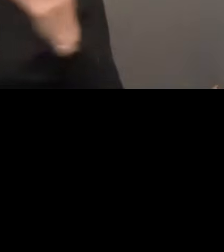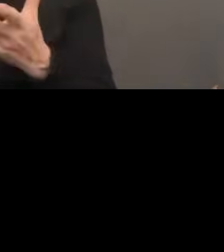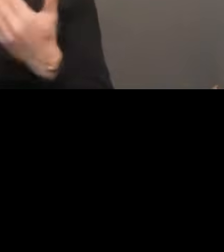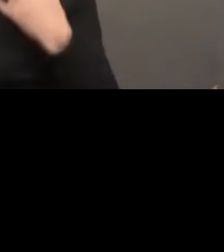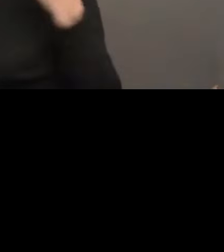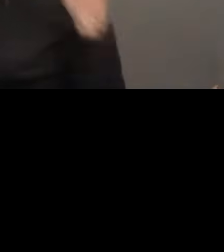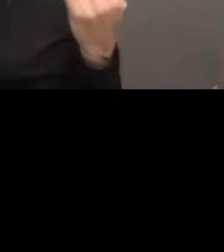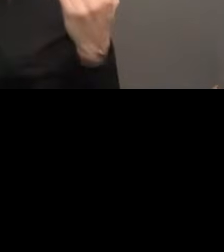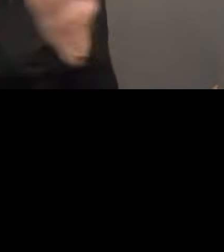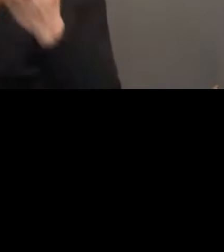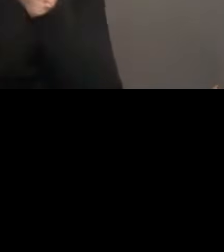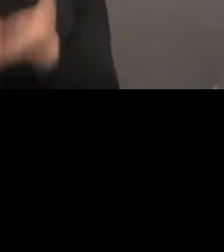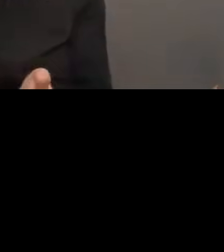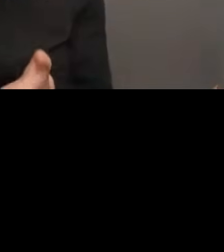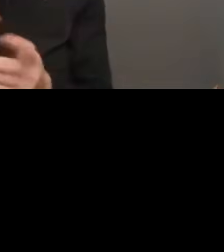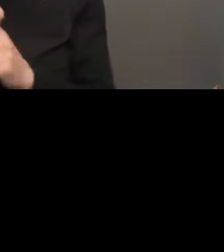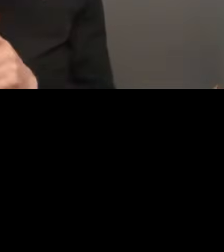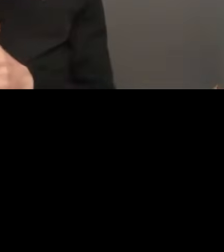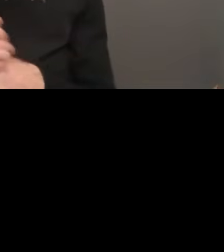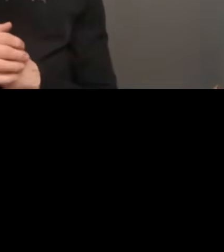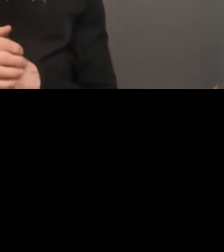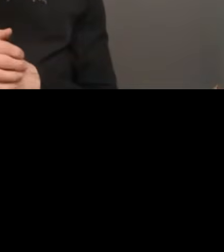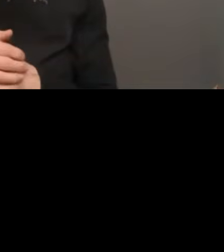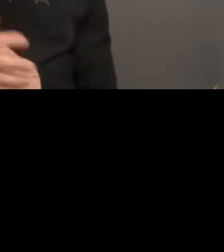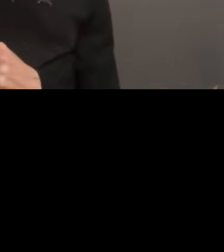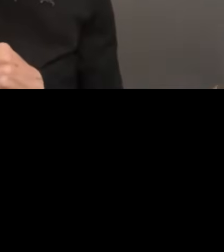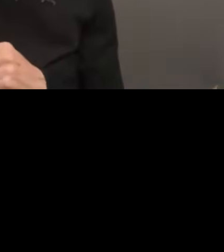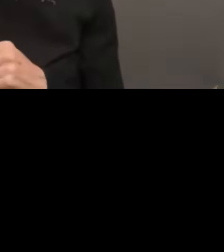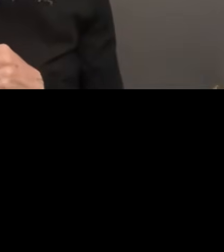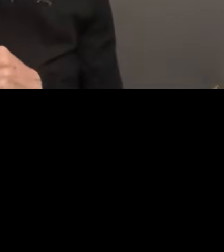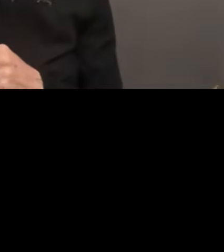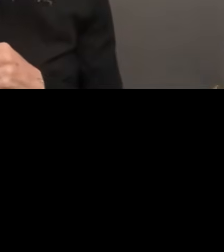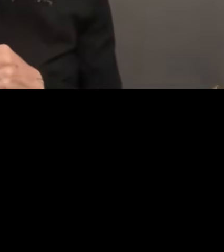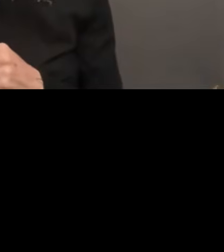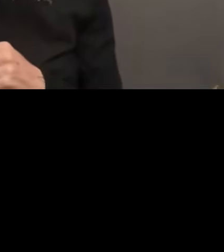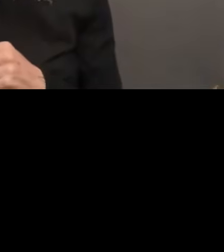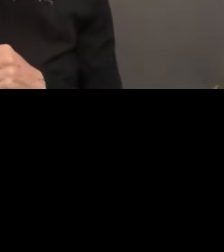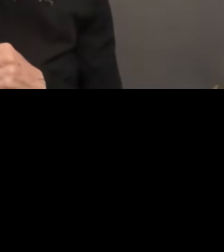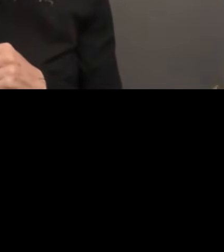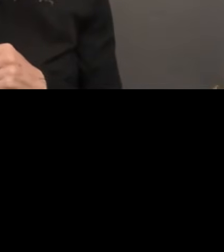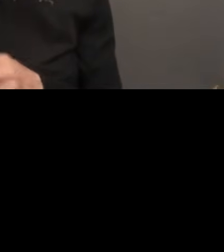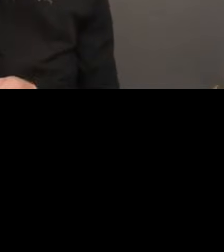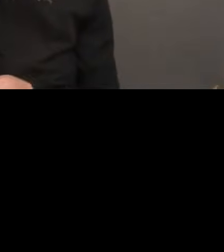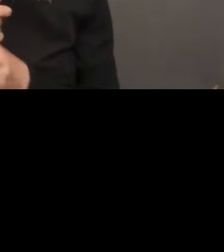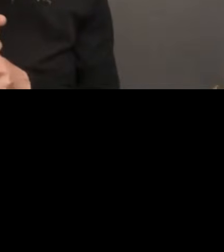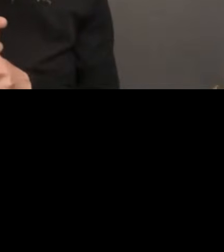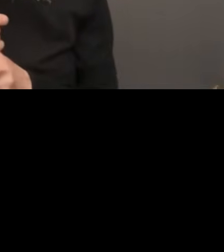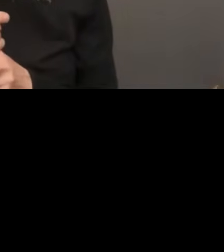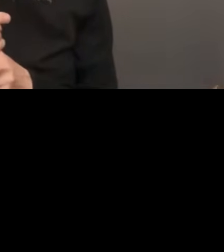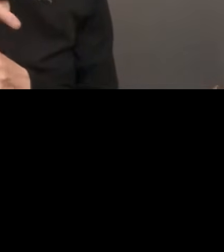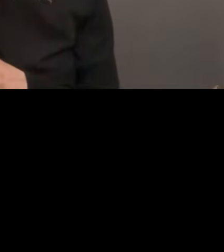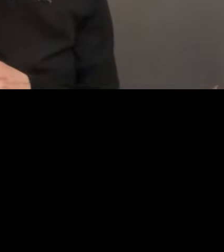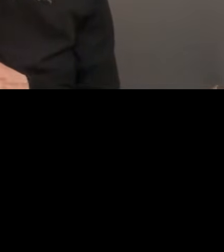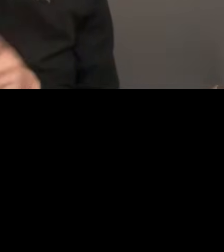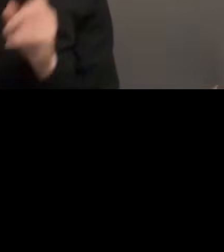the ship sunk? Yeah. Yeah, I mean, it's one of the hardest questions